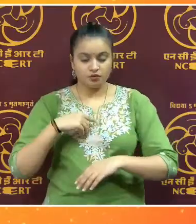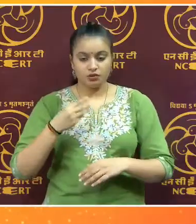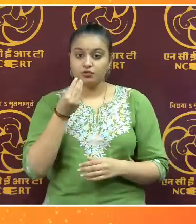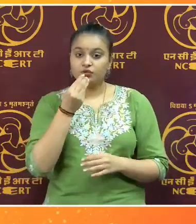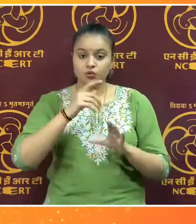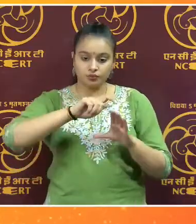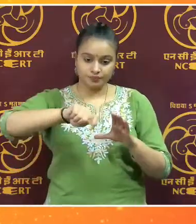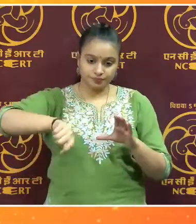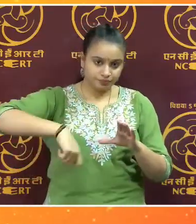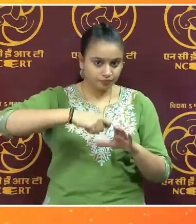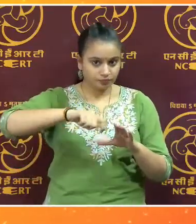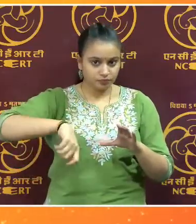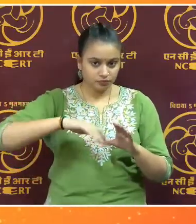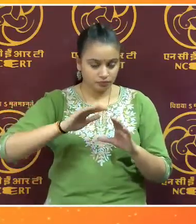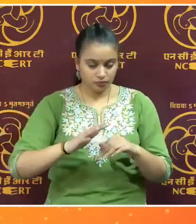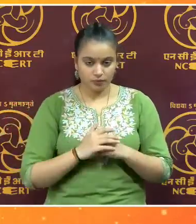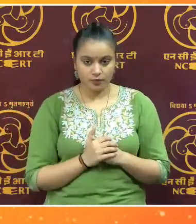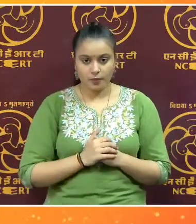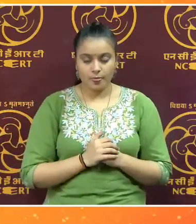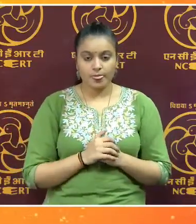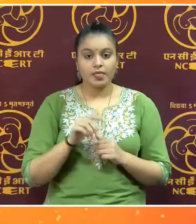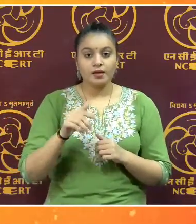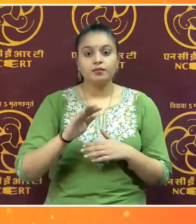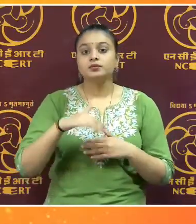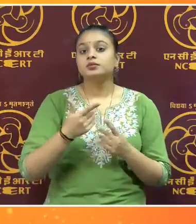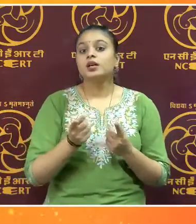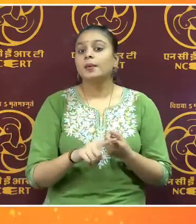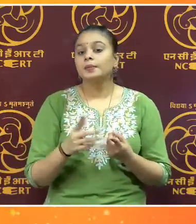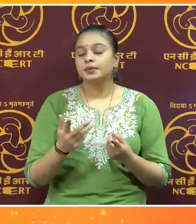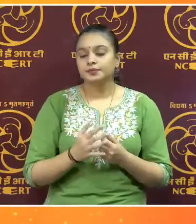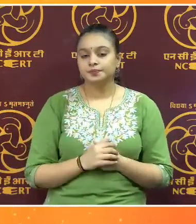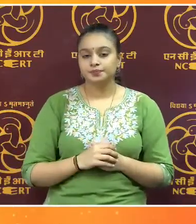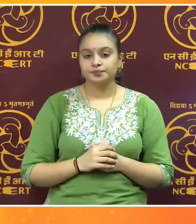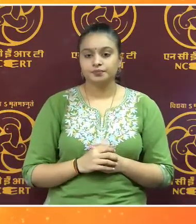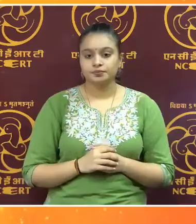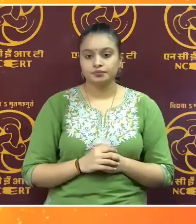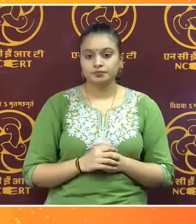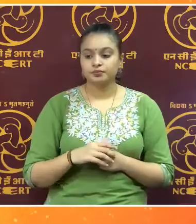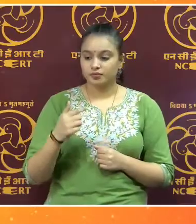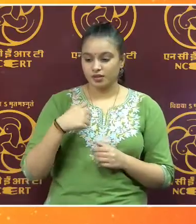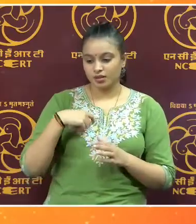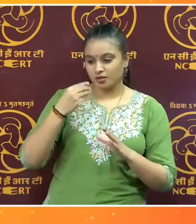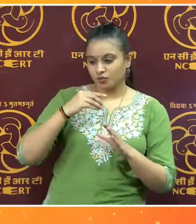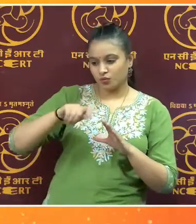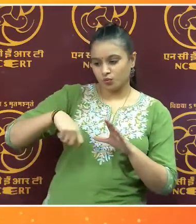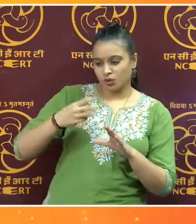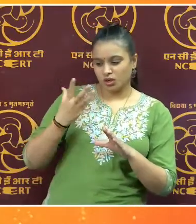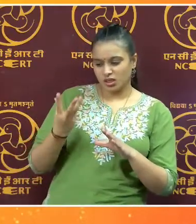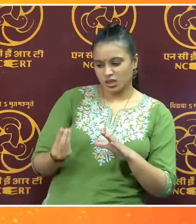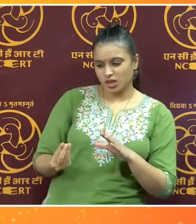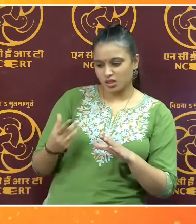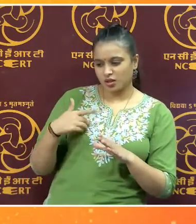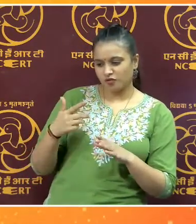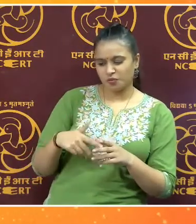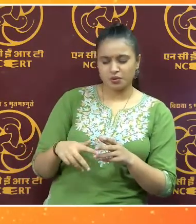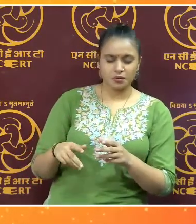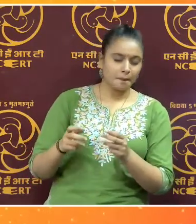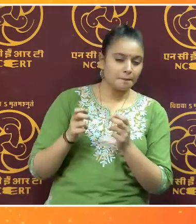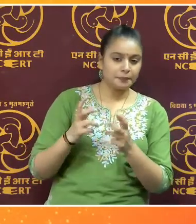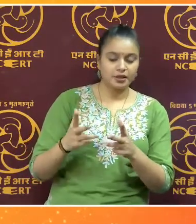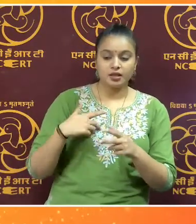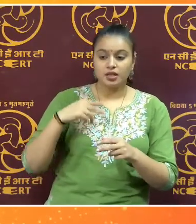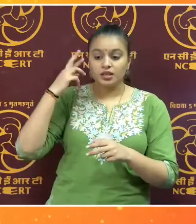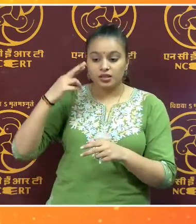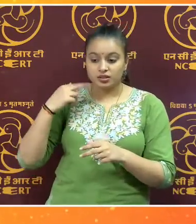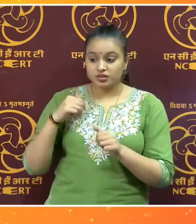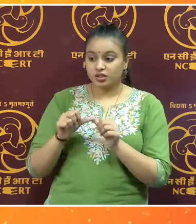for Mr. Anil, and this is what happened then. But the meal I cooked that night must have been terrible because Mr. Anil gave